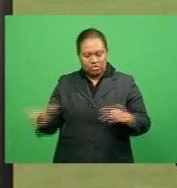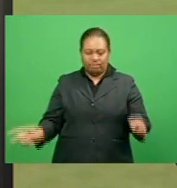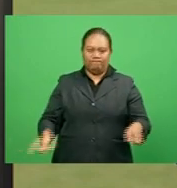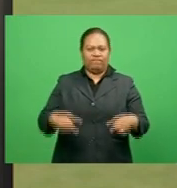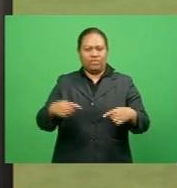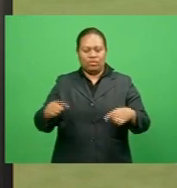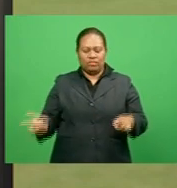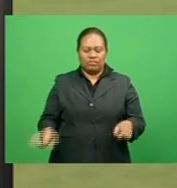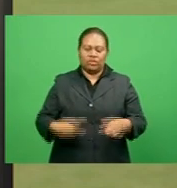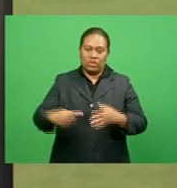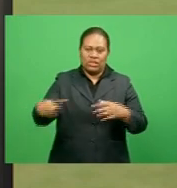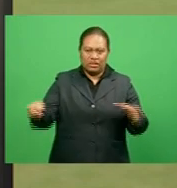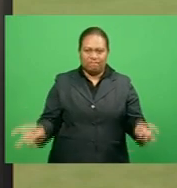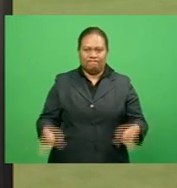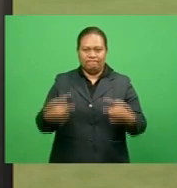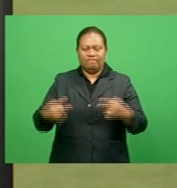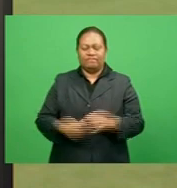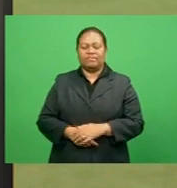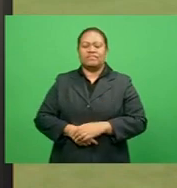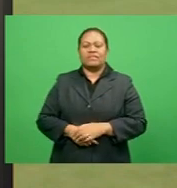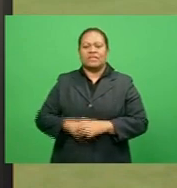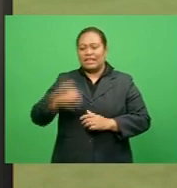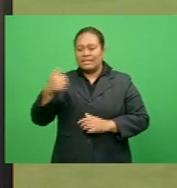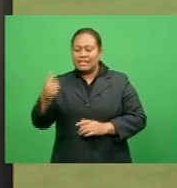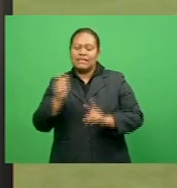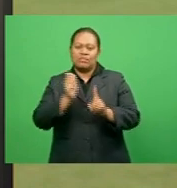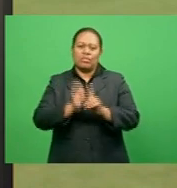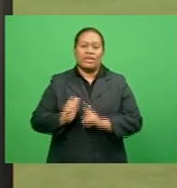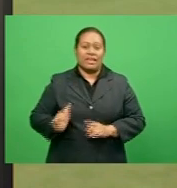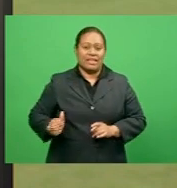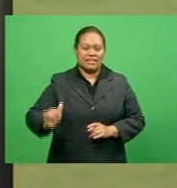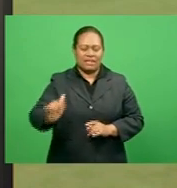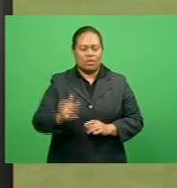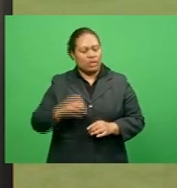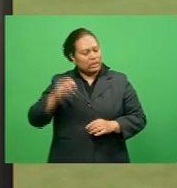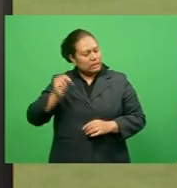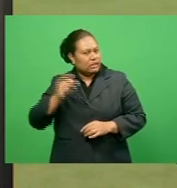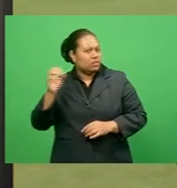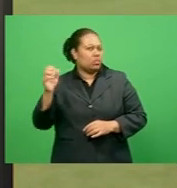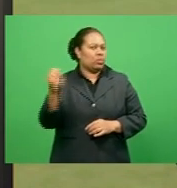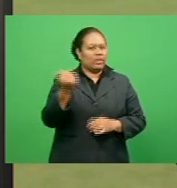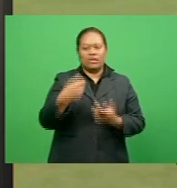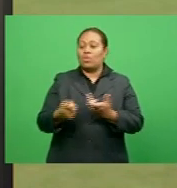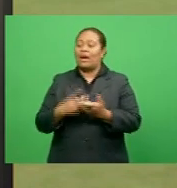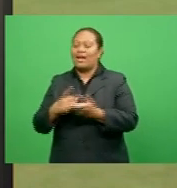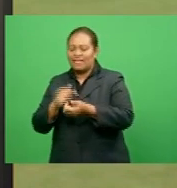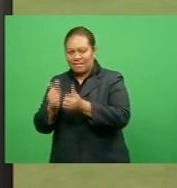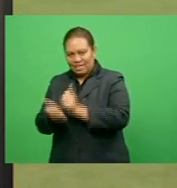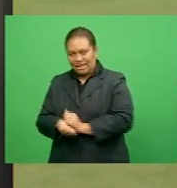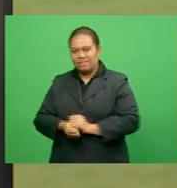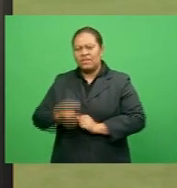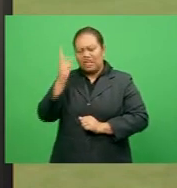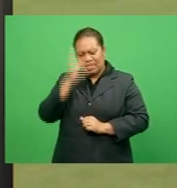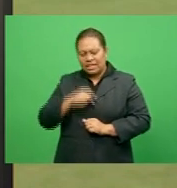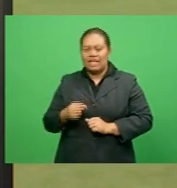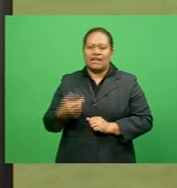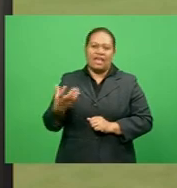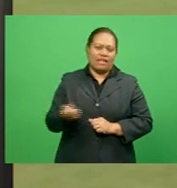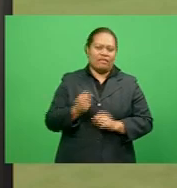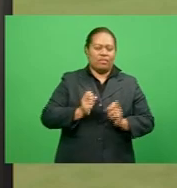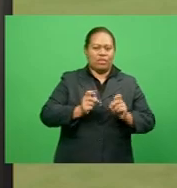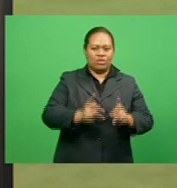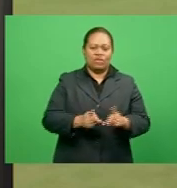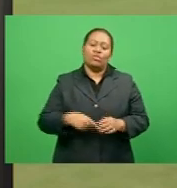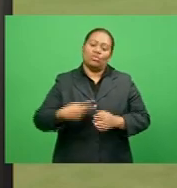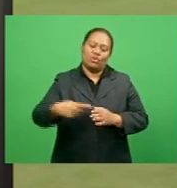note. Currently bottom of the table with 6 points, YASAWA will need to win all its remaining matches to have any chance of continuing in the